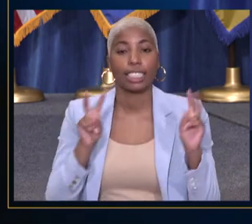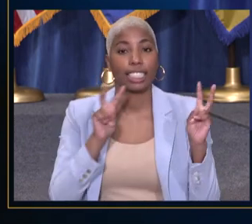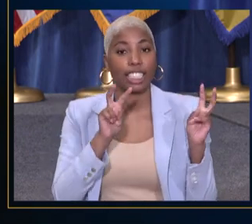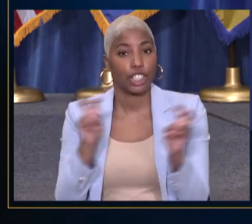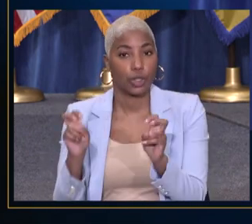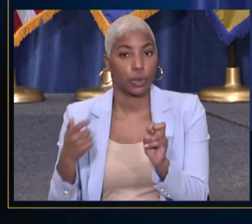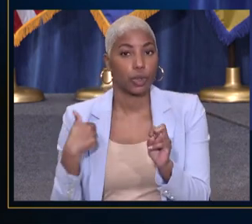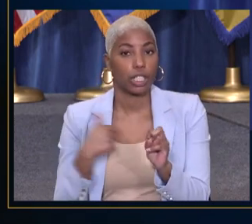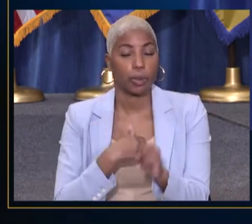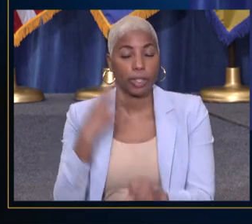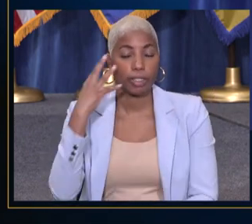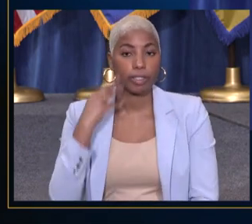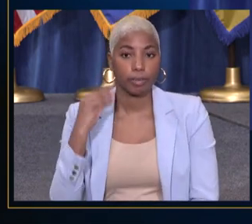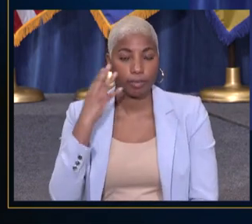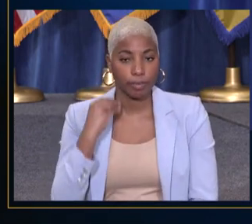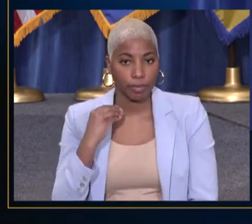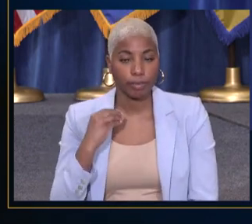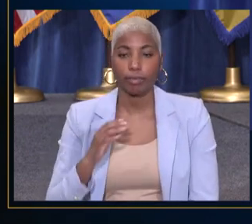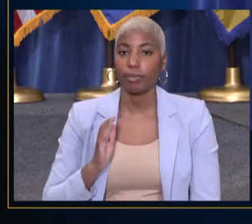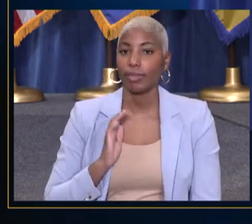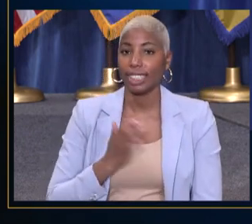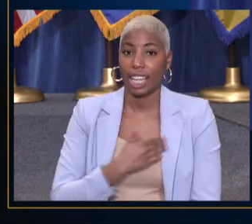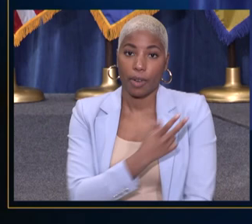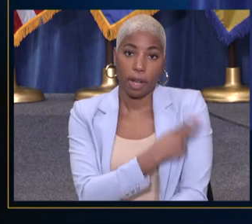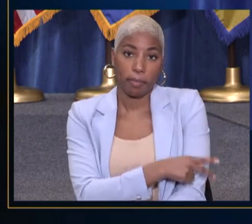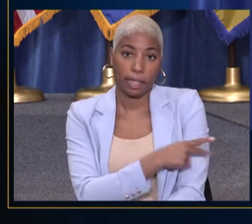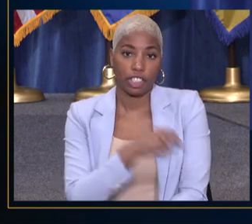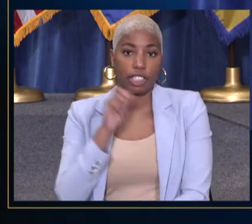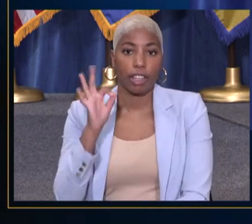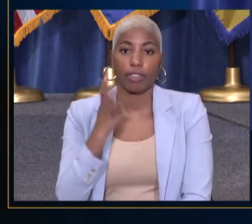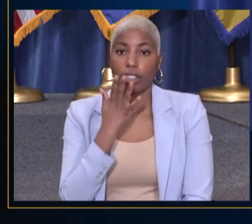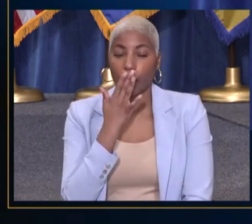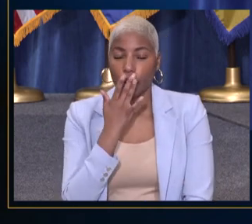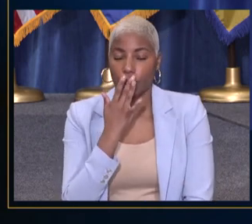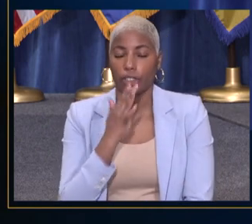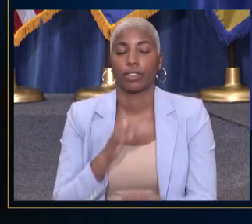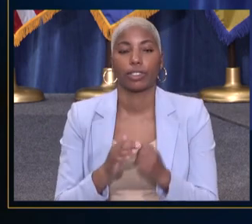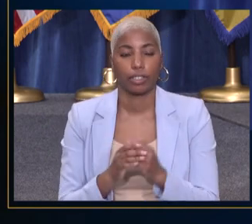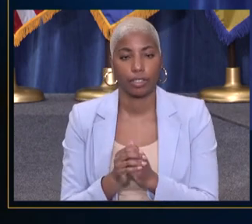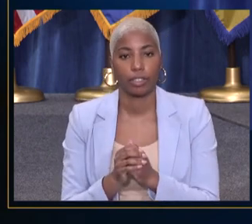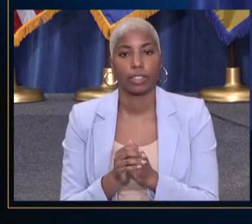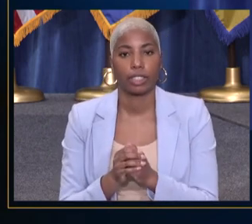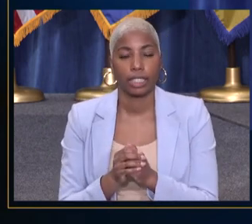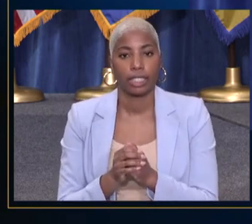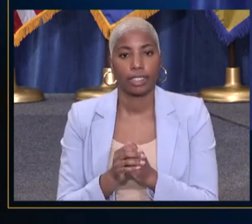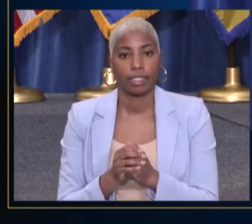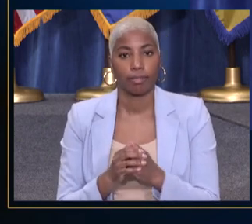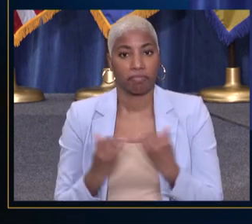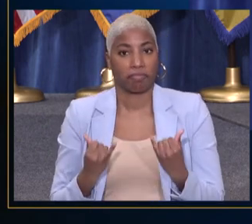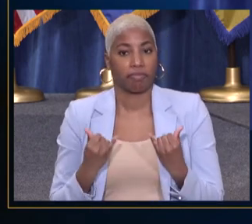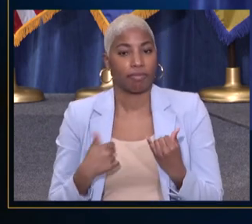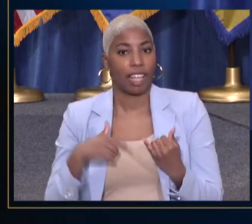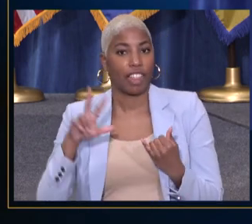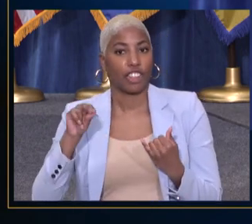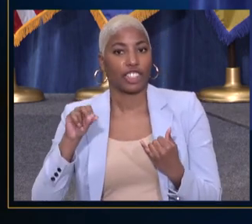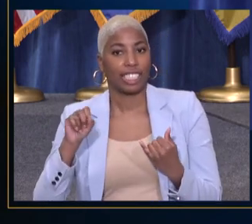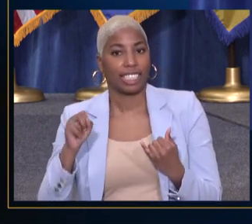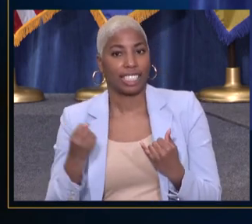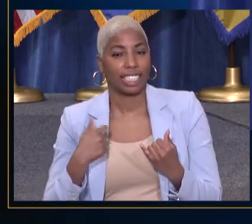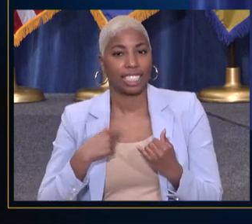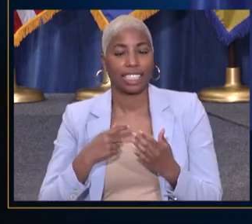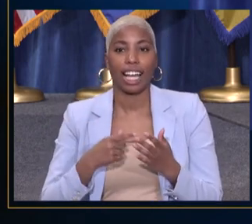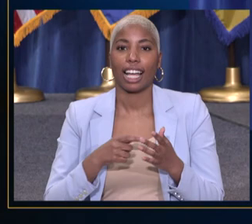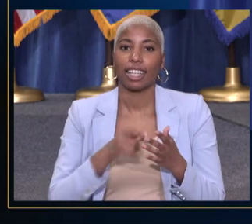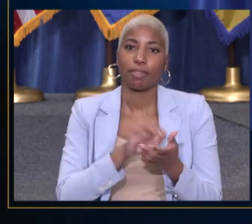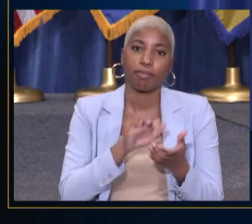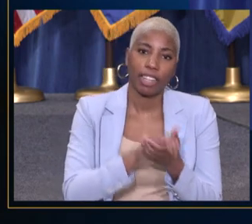we're facing our patients of color. Certainly, I would say in my 30s, as I got